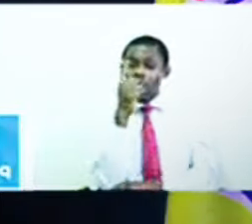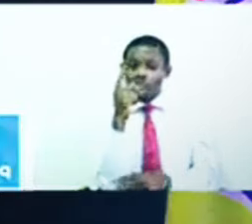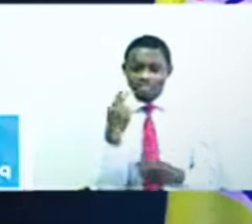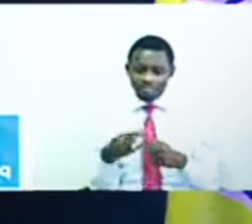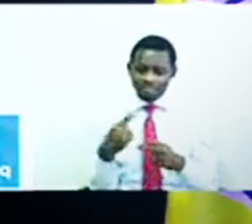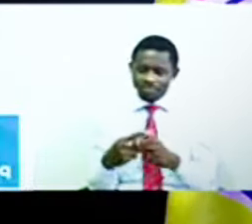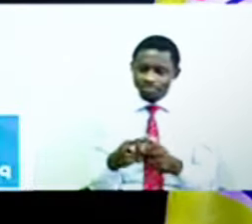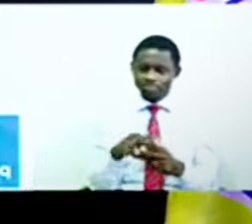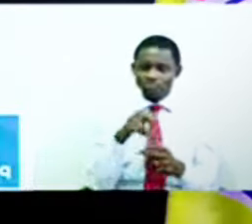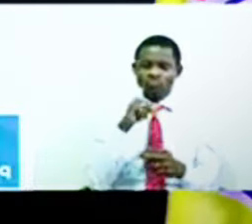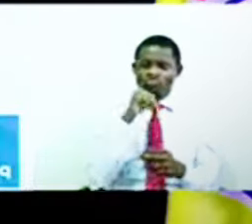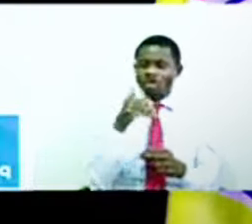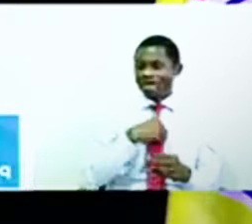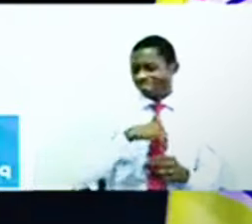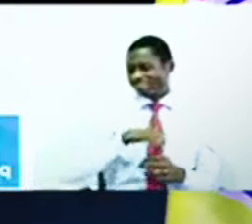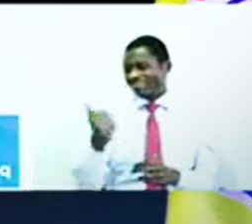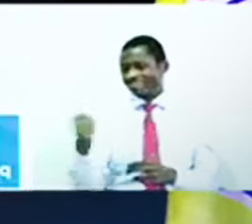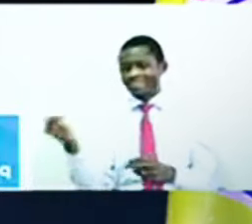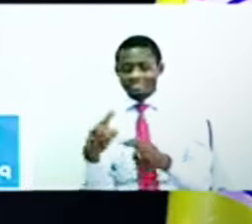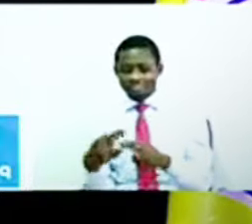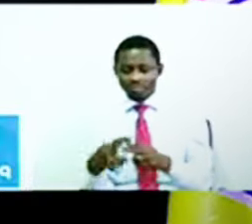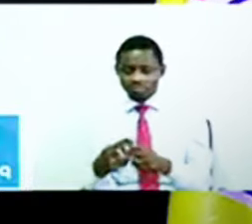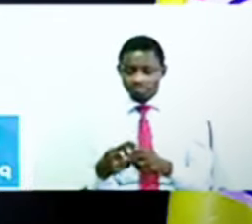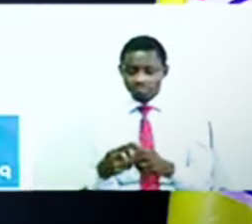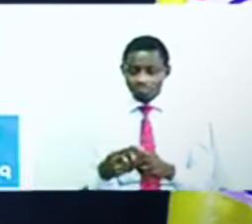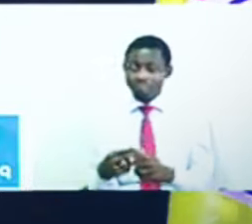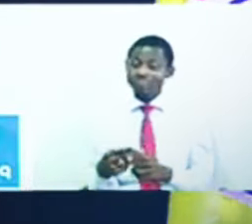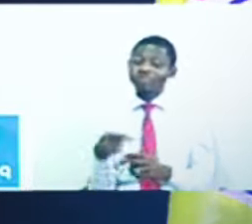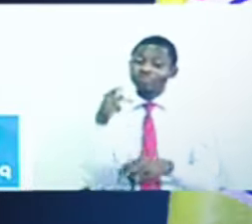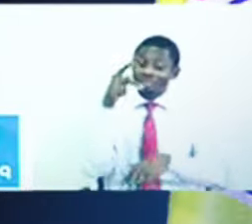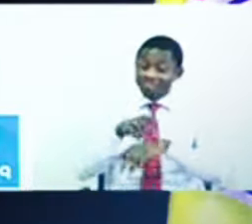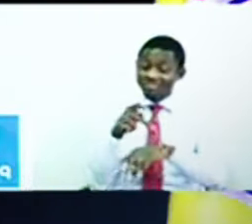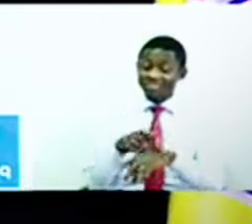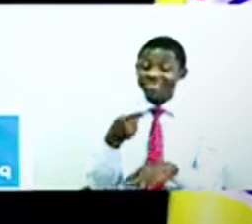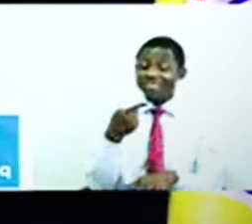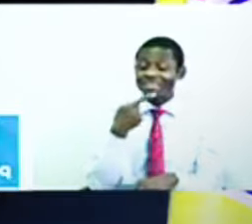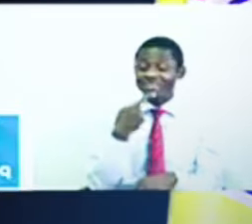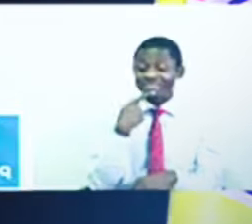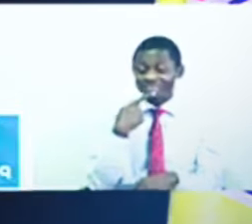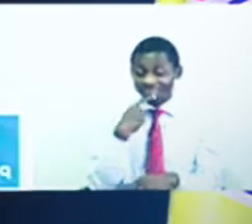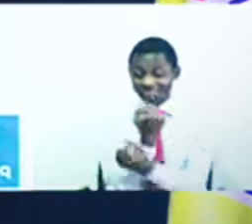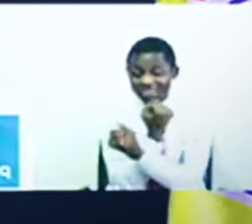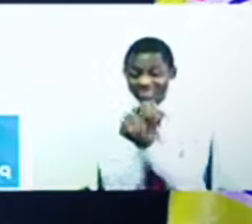there is none other. Peter said, Petro say, salvation is found in no one